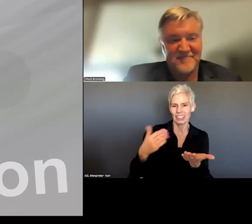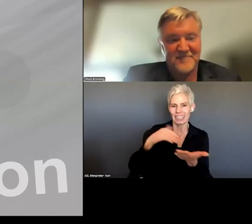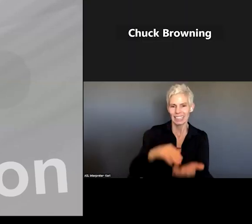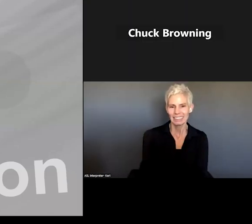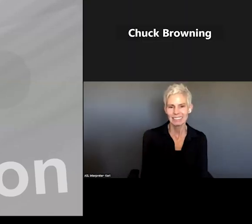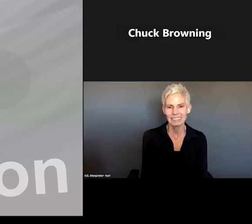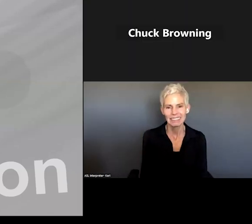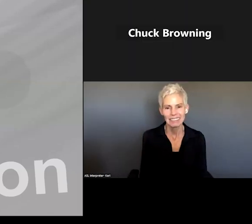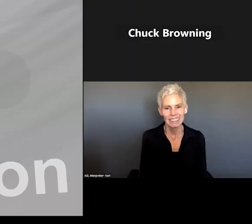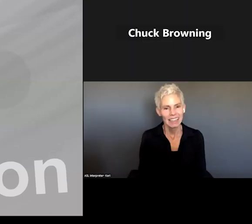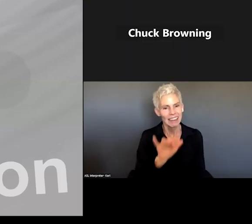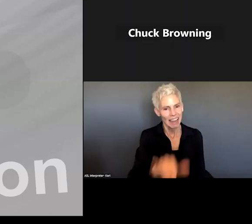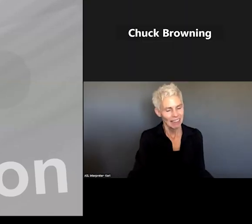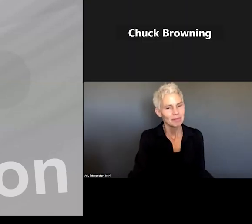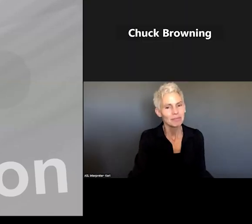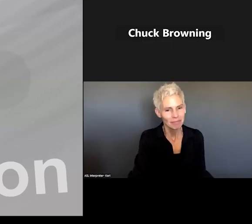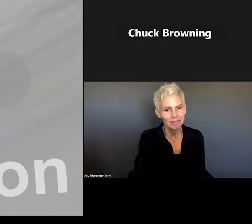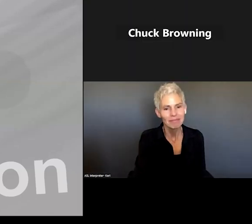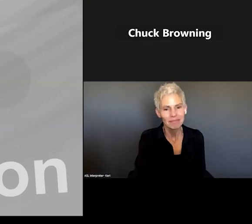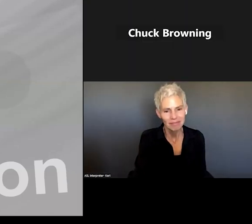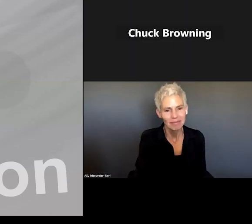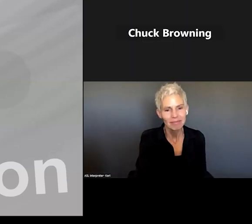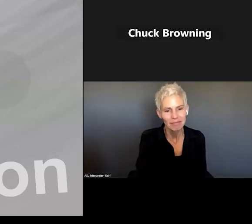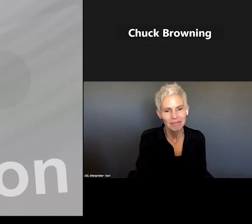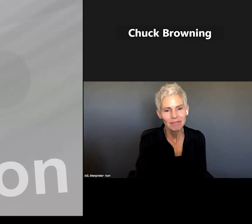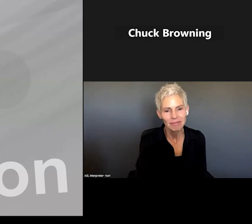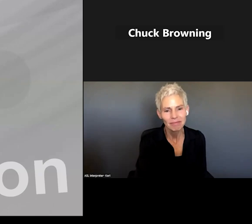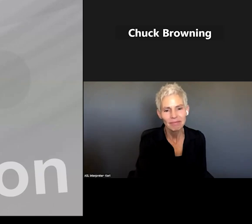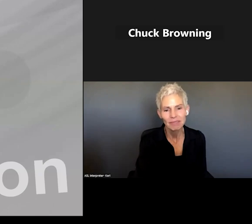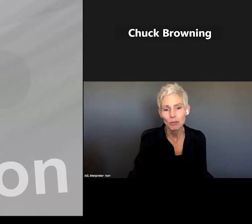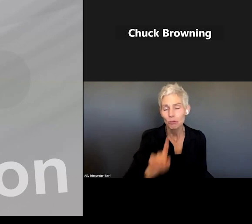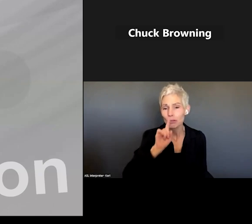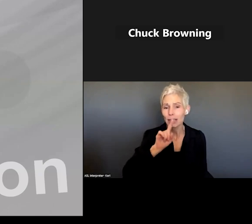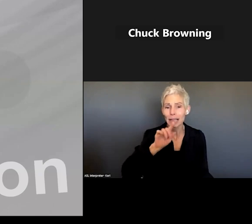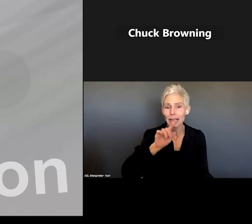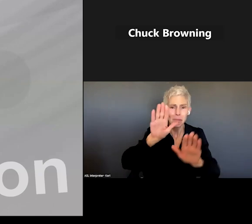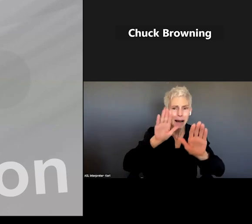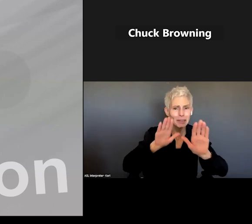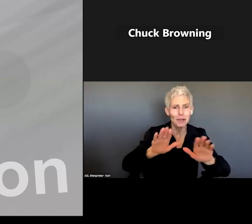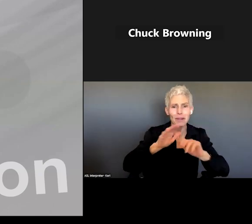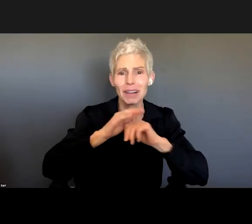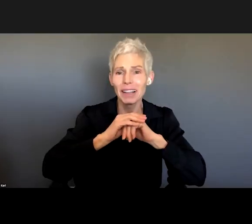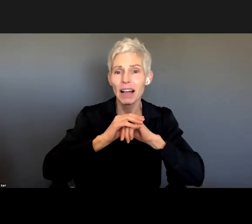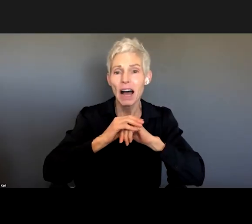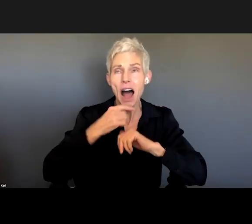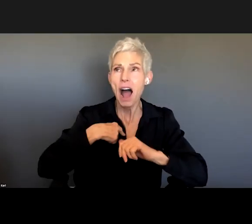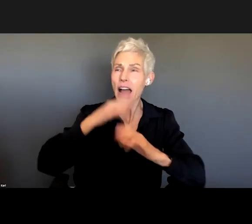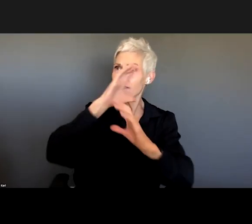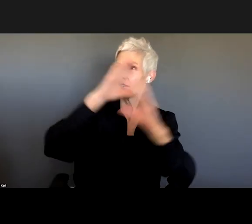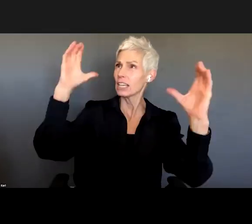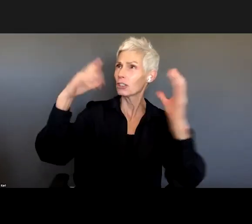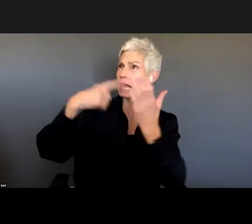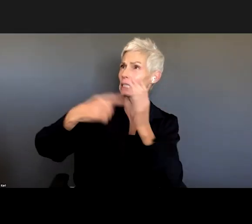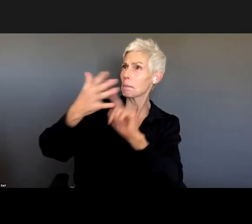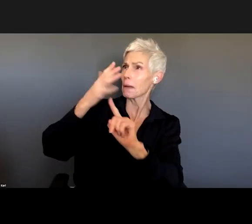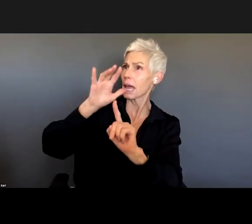That was incredible, and it didn't even go the way I thought it was going to go. I learned so